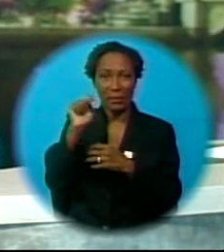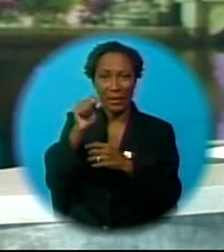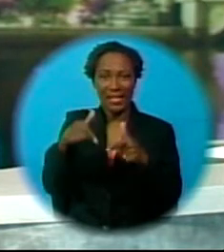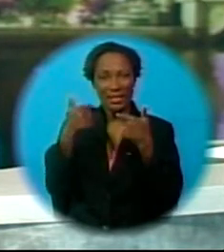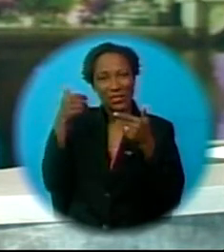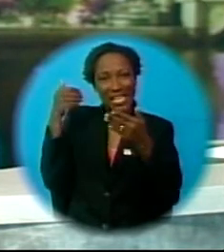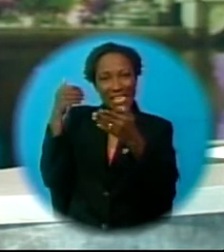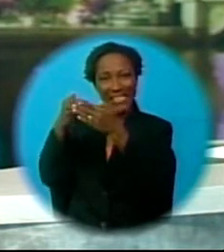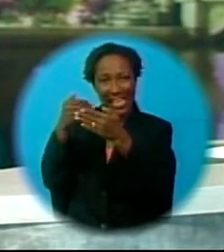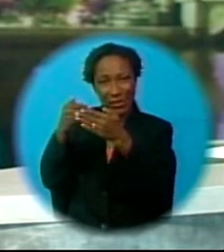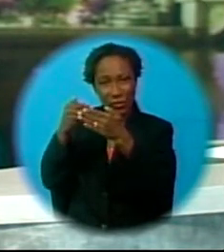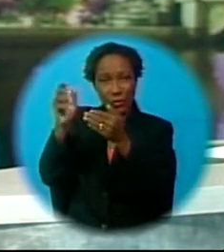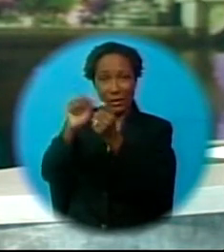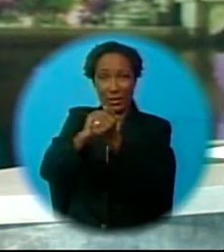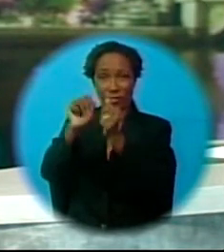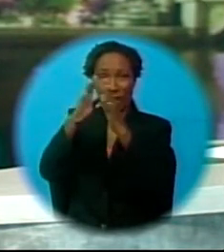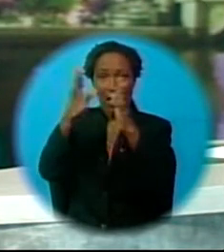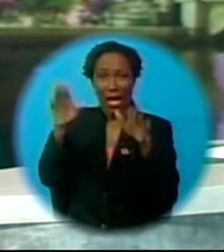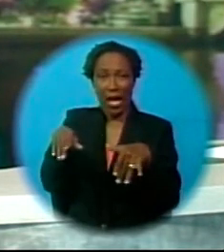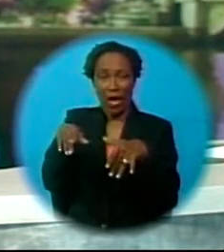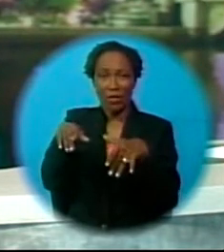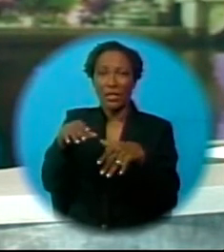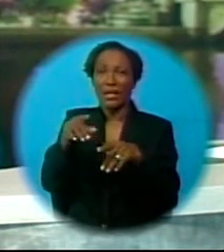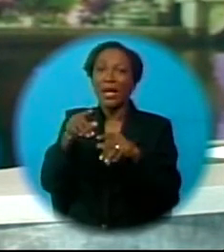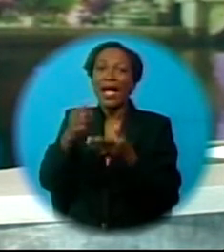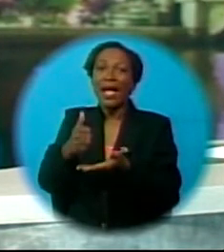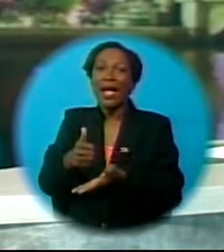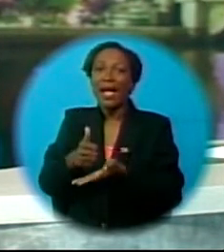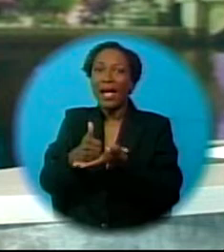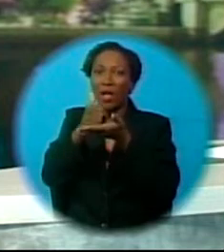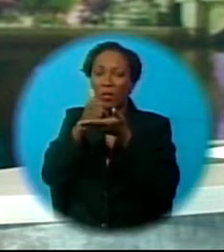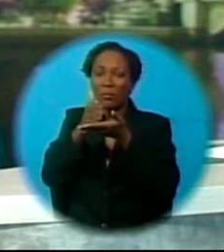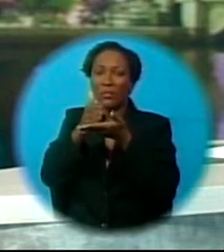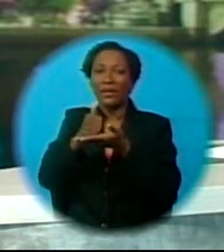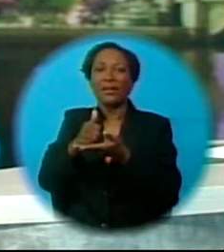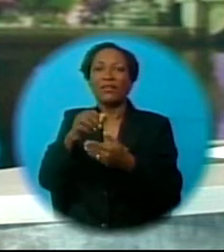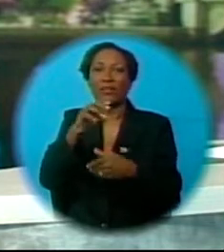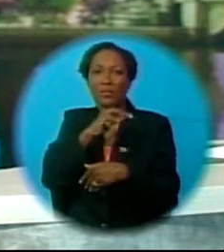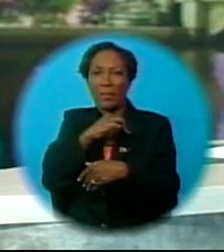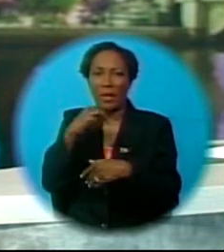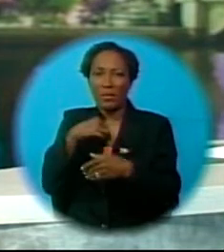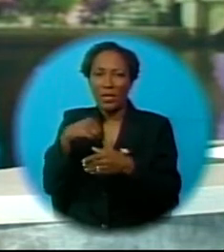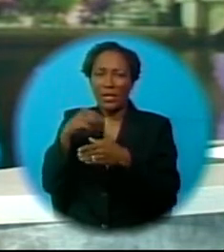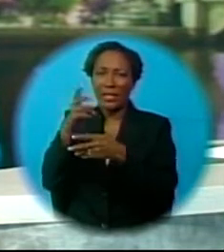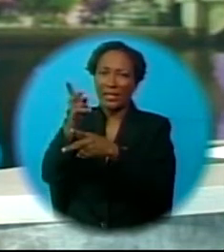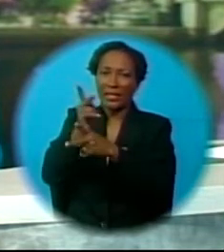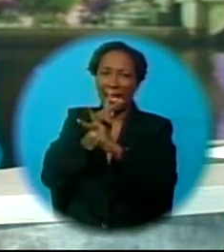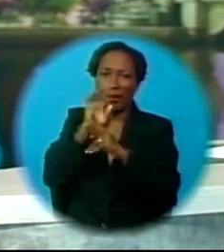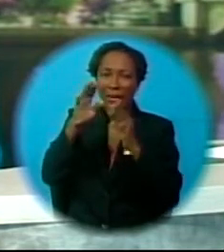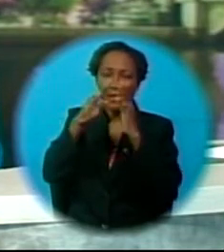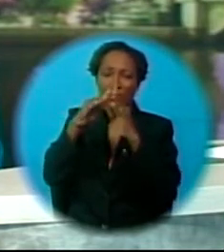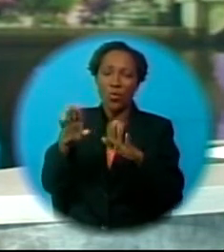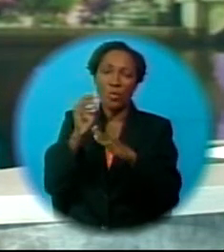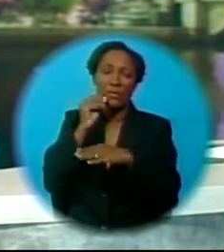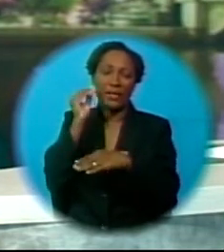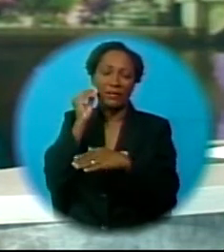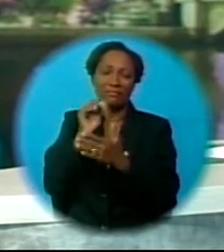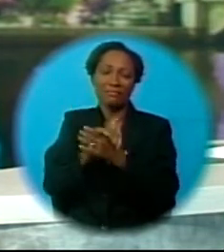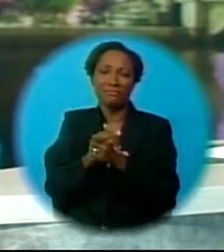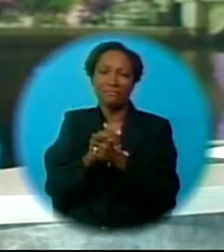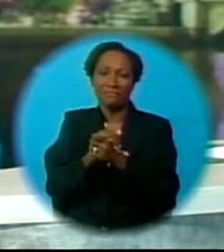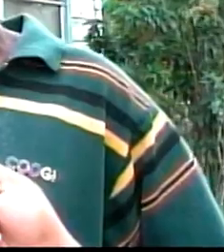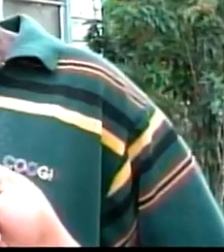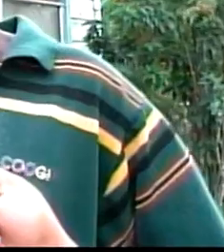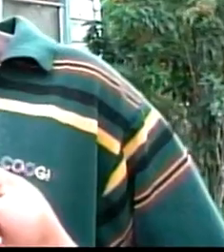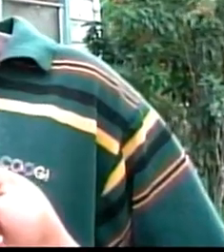destroyed house. He says assistance from members of the community kept the damage to a minimum at his family home. I